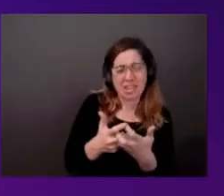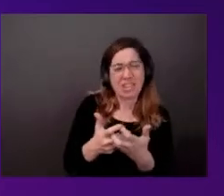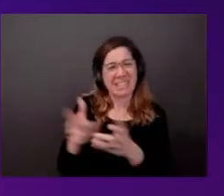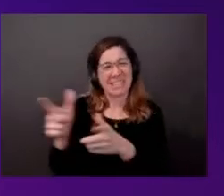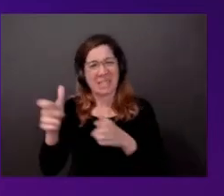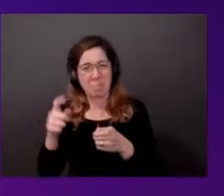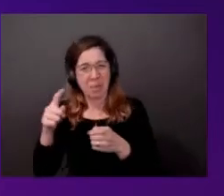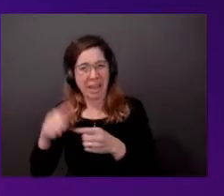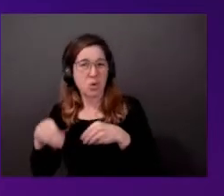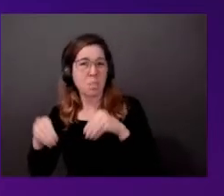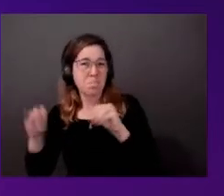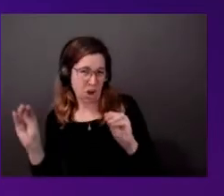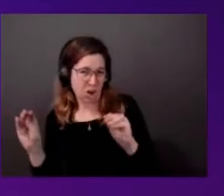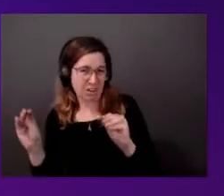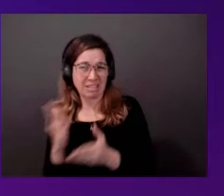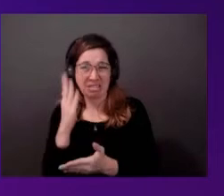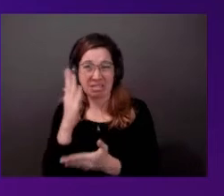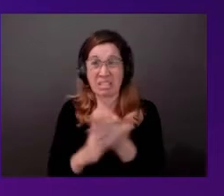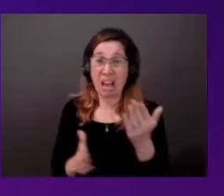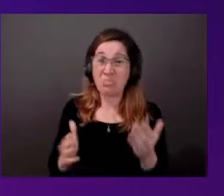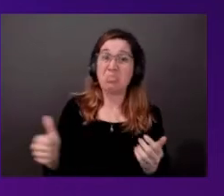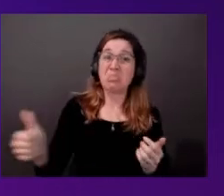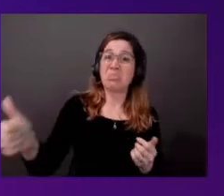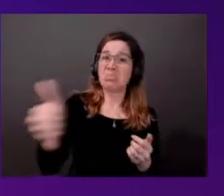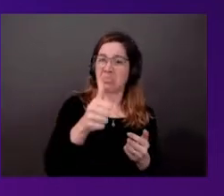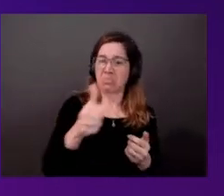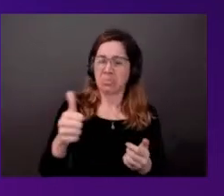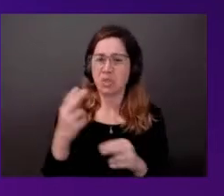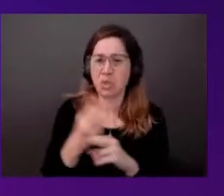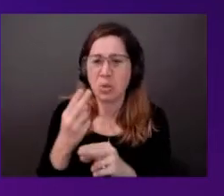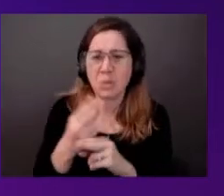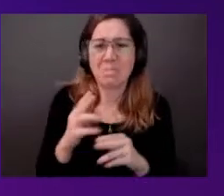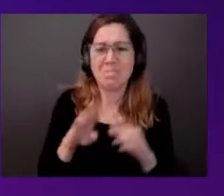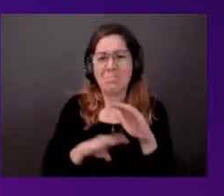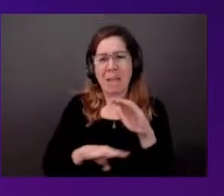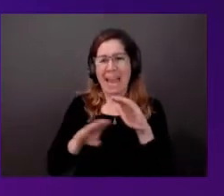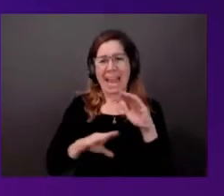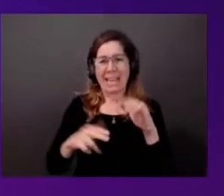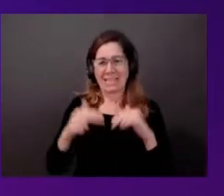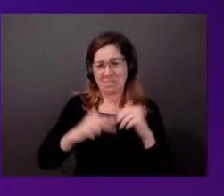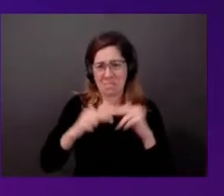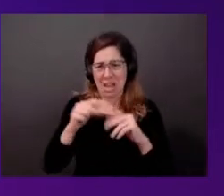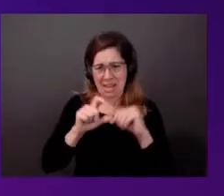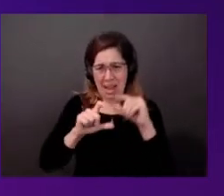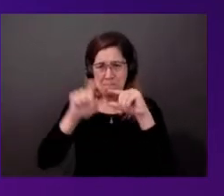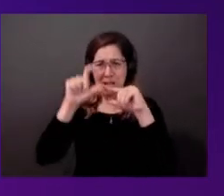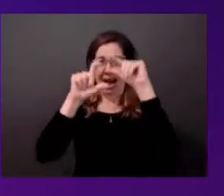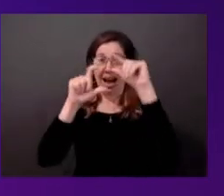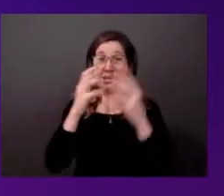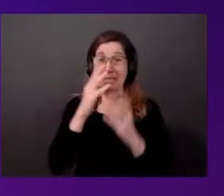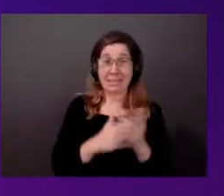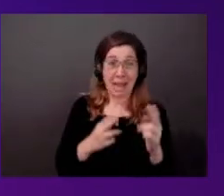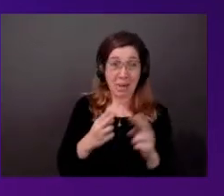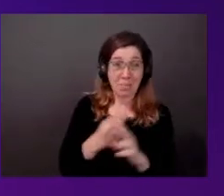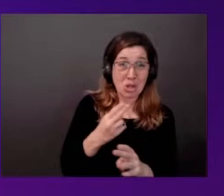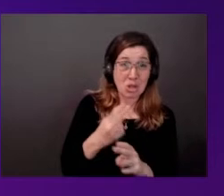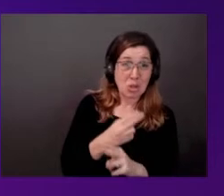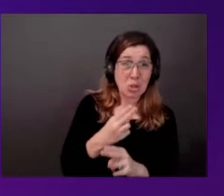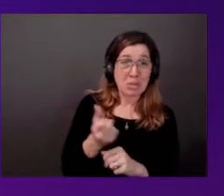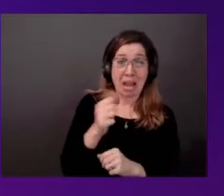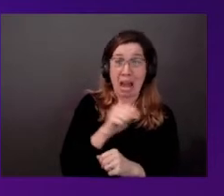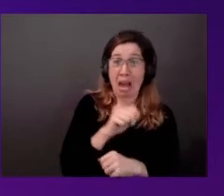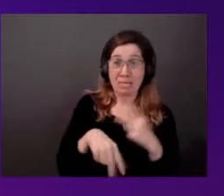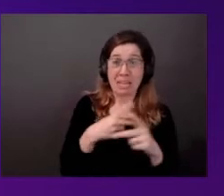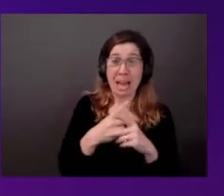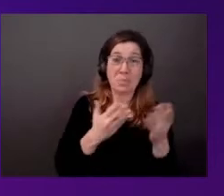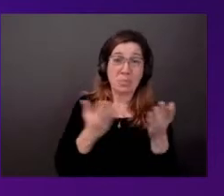solutions themselves with our basic building block services. Others use our purpose-built services, which are designed to expedite the time to market for